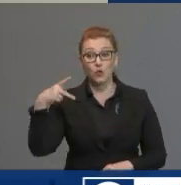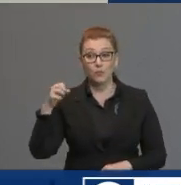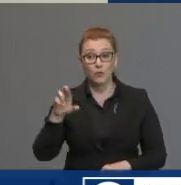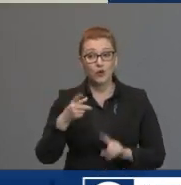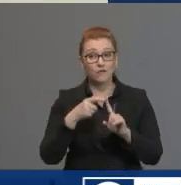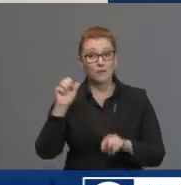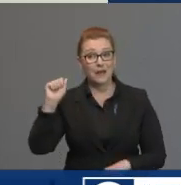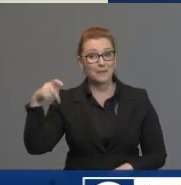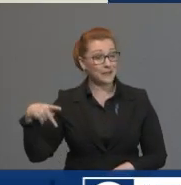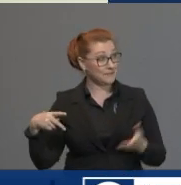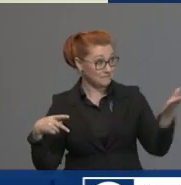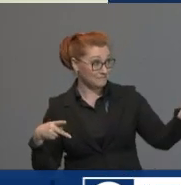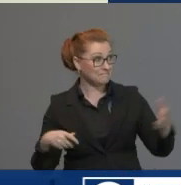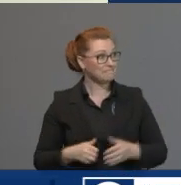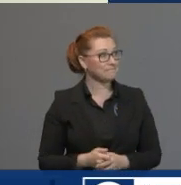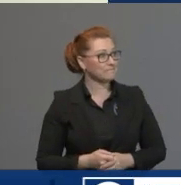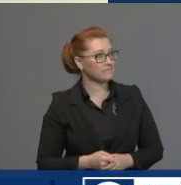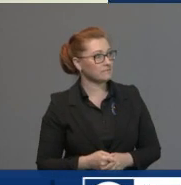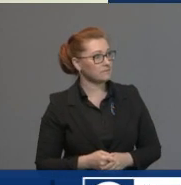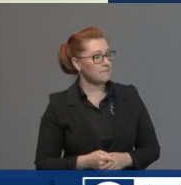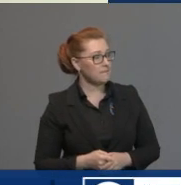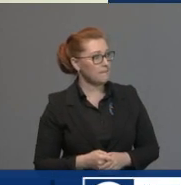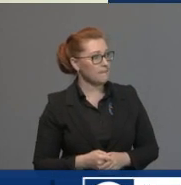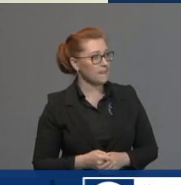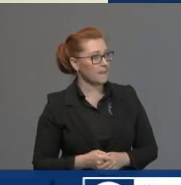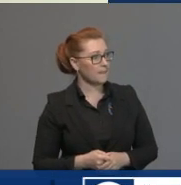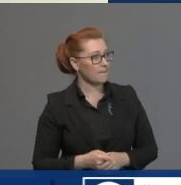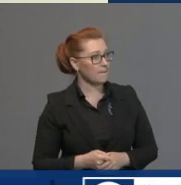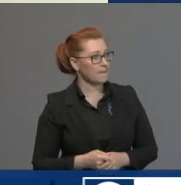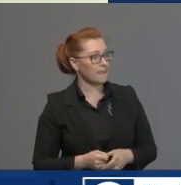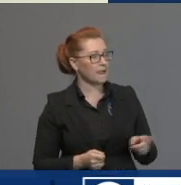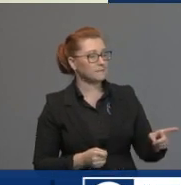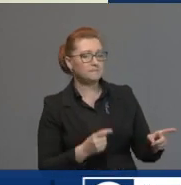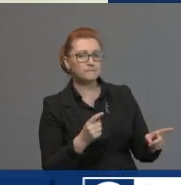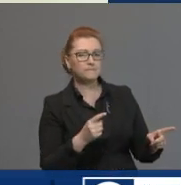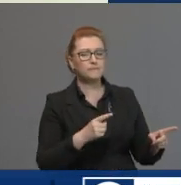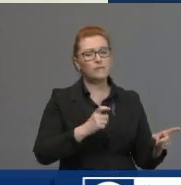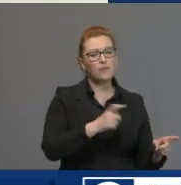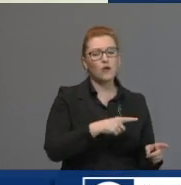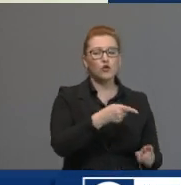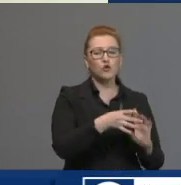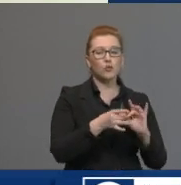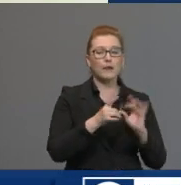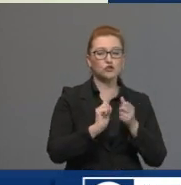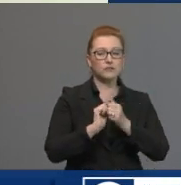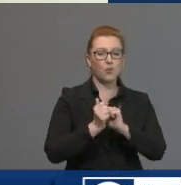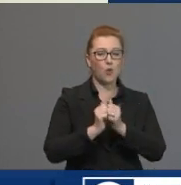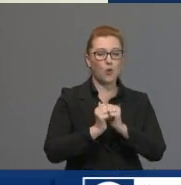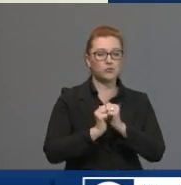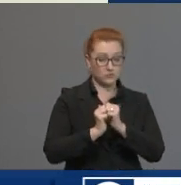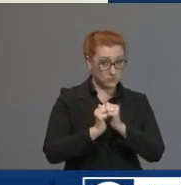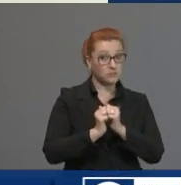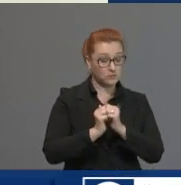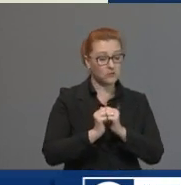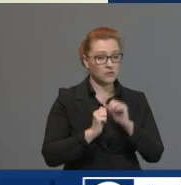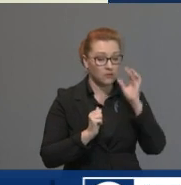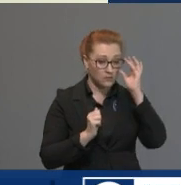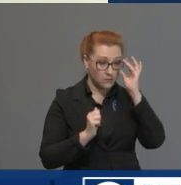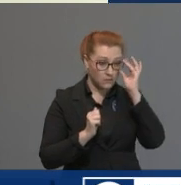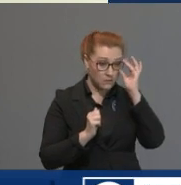the AP. J.J., go ahead. Governor, you mentioned sports during your presentation